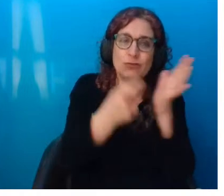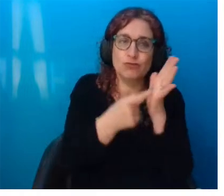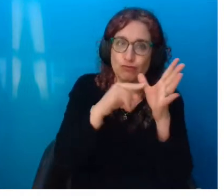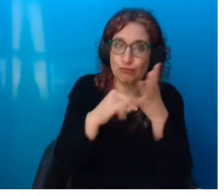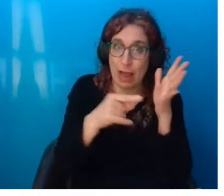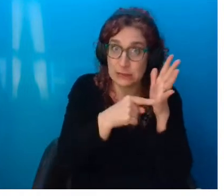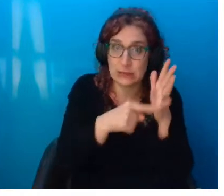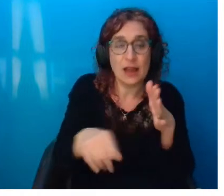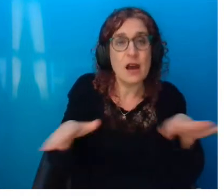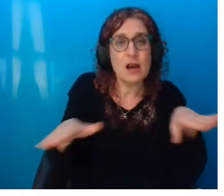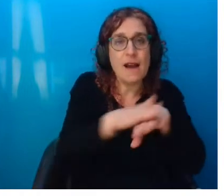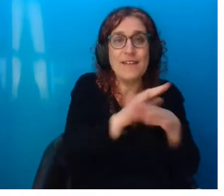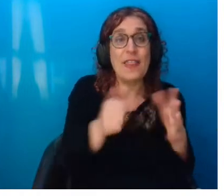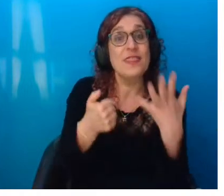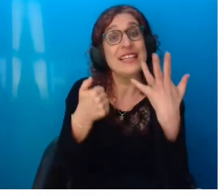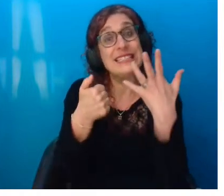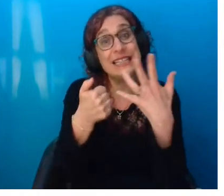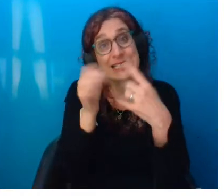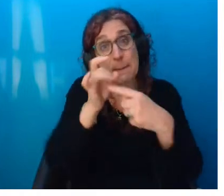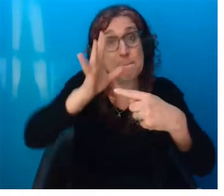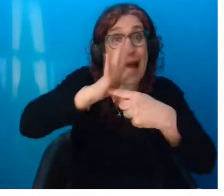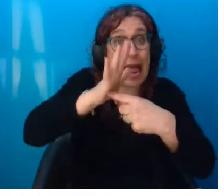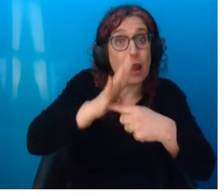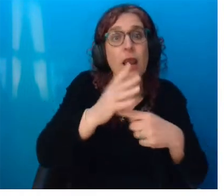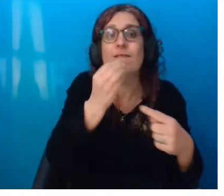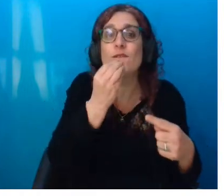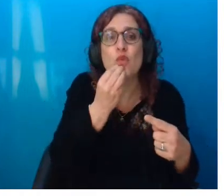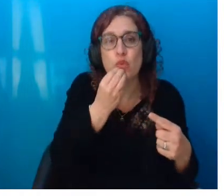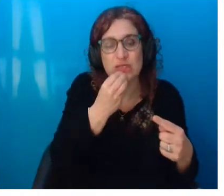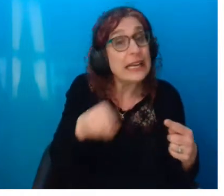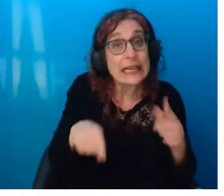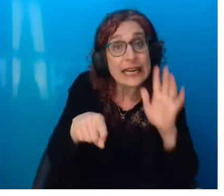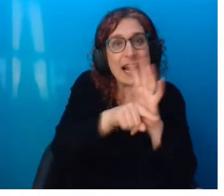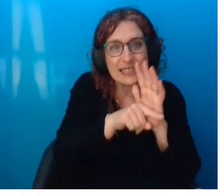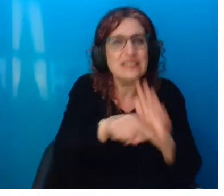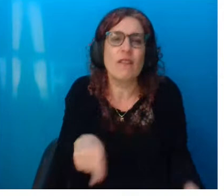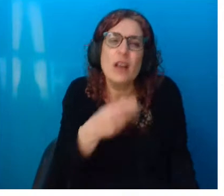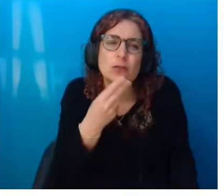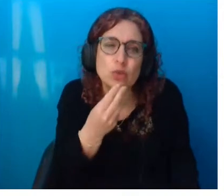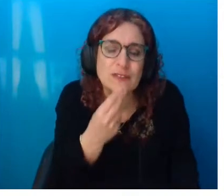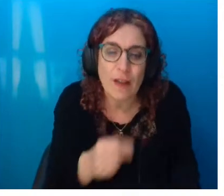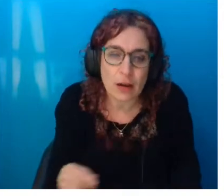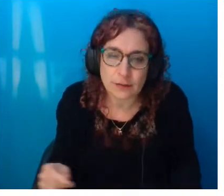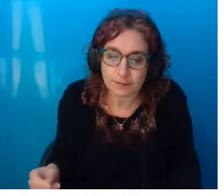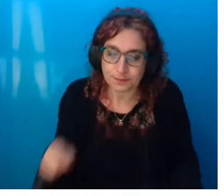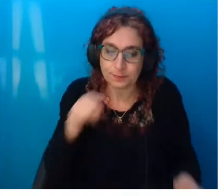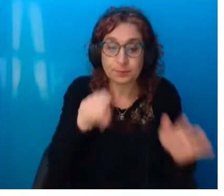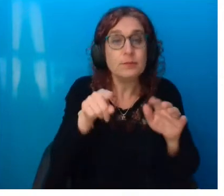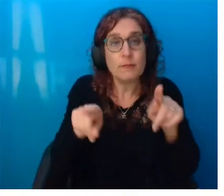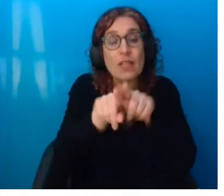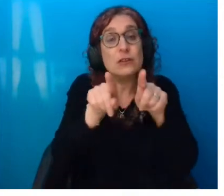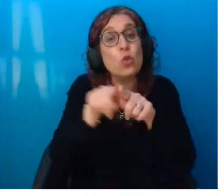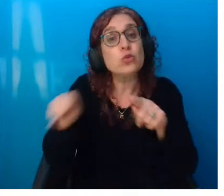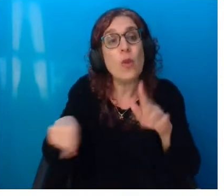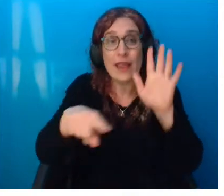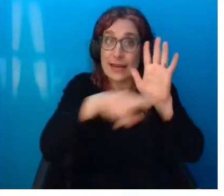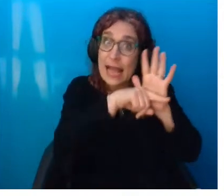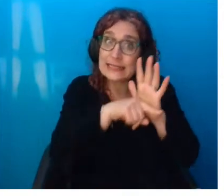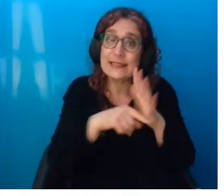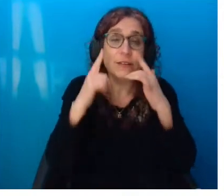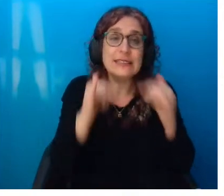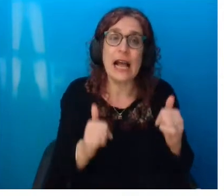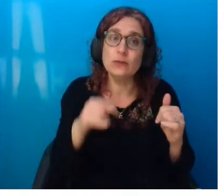And if that's negative, that's often very useful. A negative test generally rules out allergy. There are exceptions, as we discussed